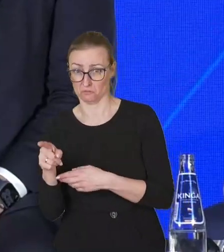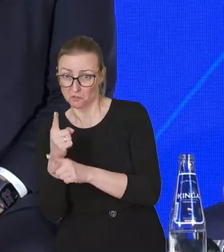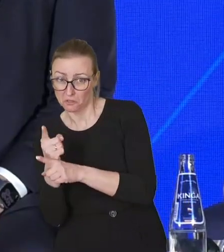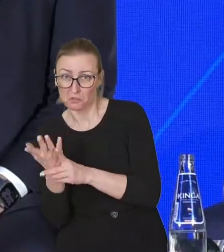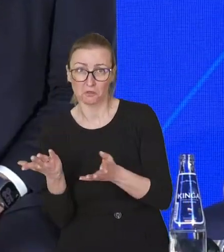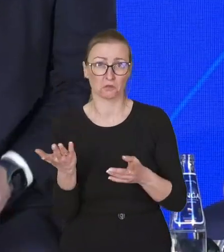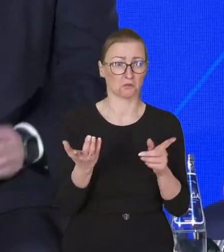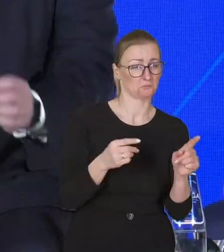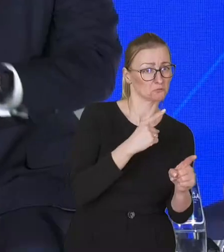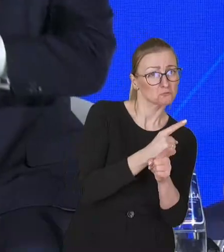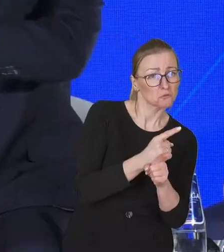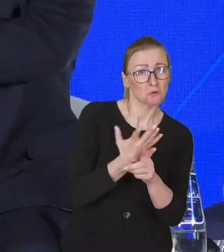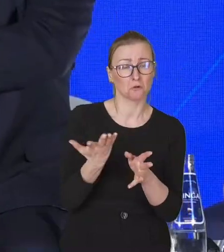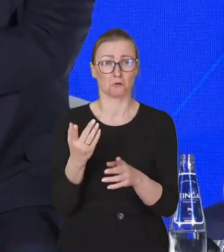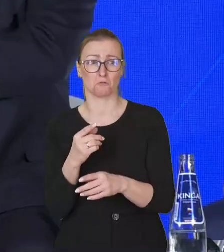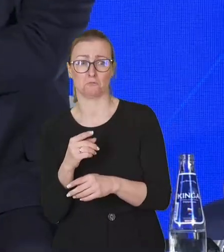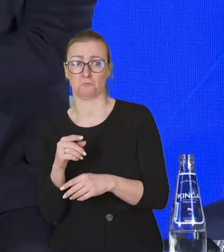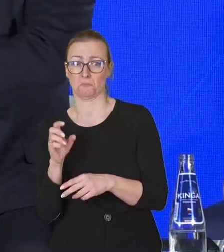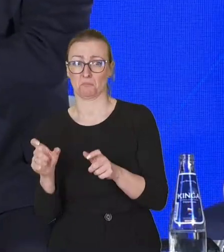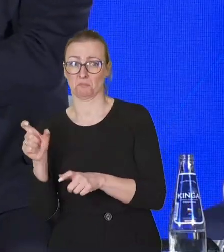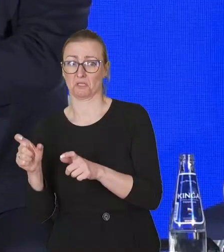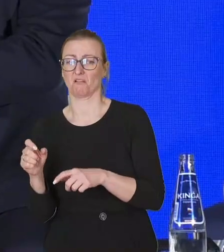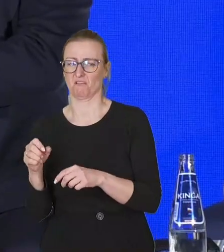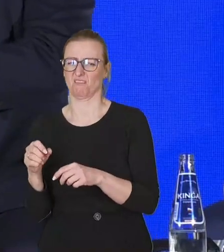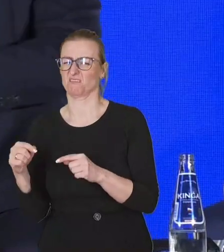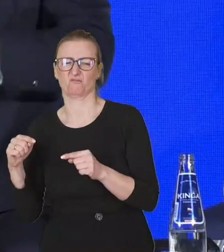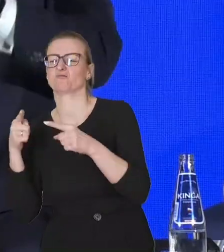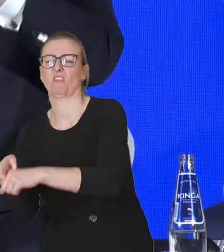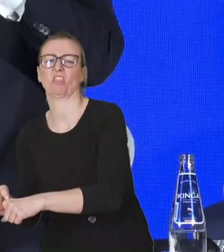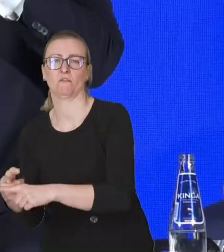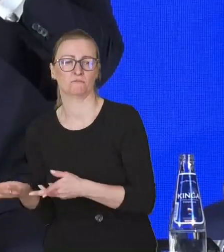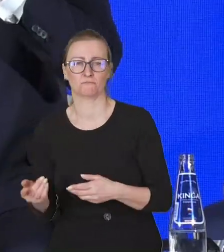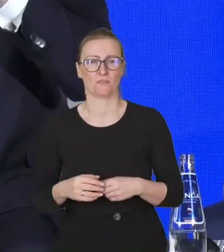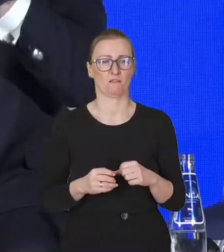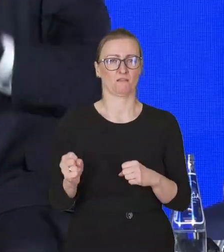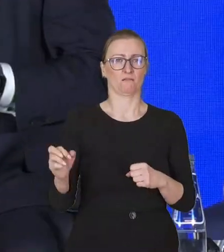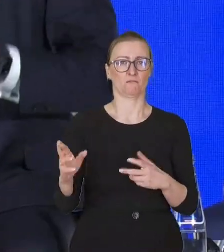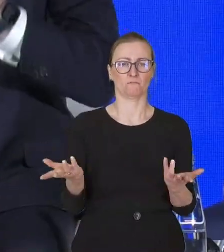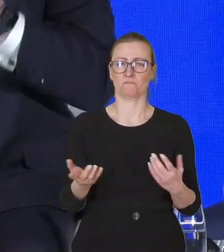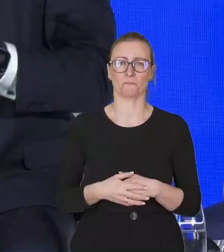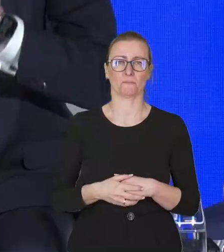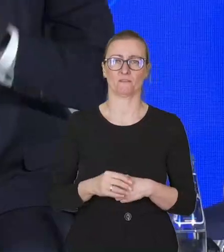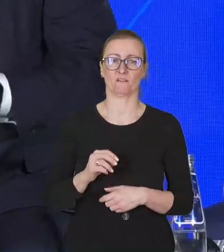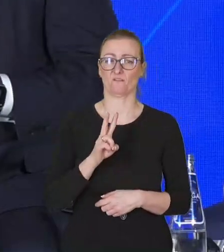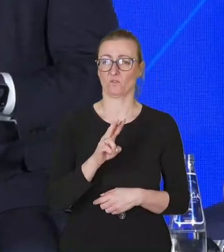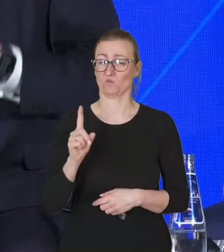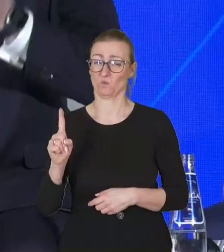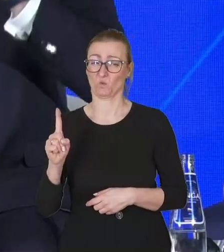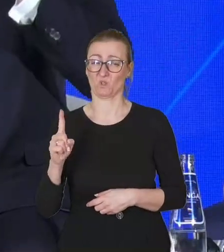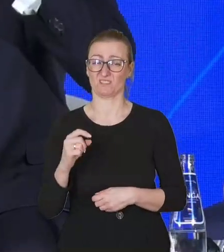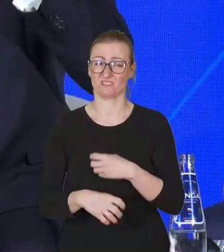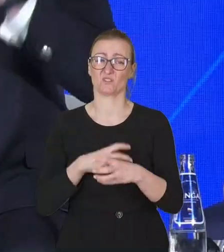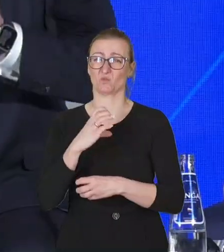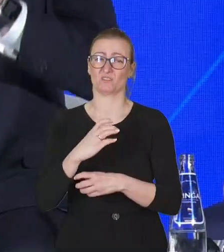21st century. But that's leading me to the answer to your question. I mean, to put it shortly, cohesion policy